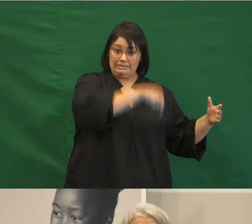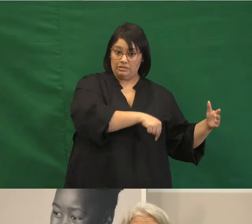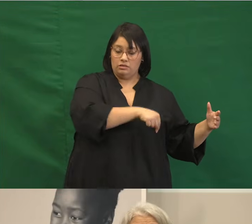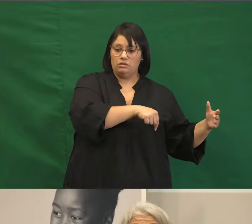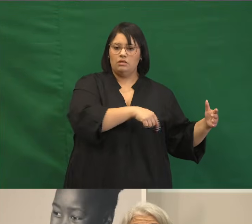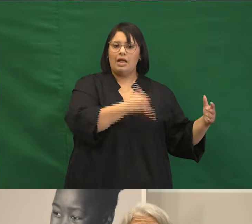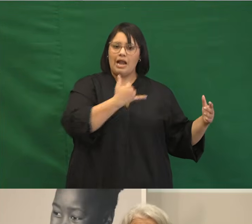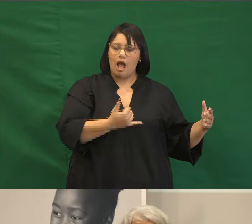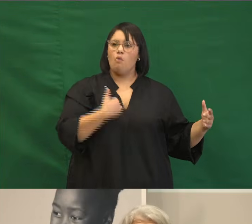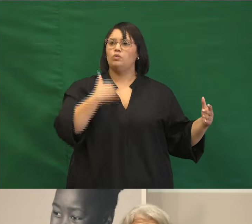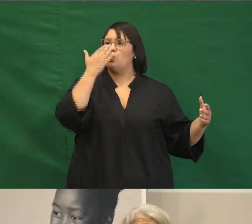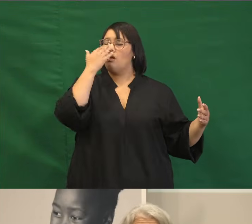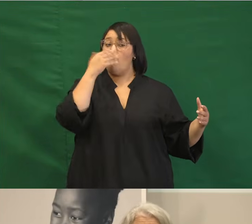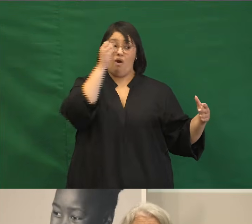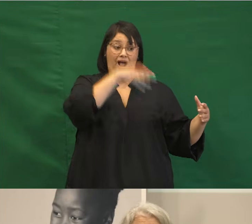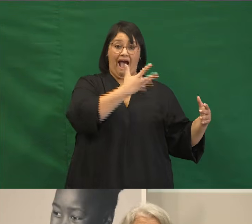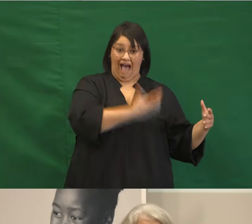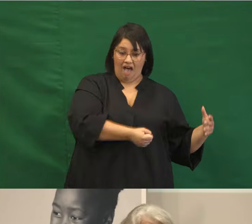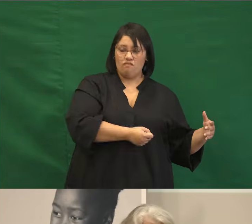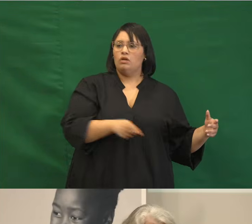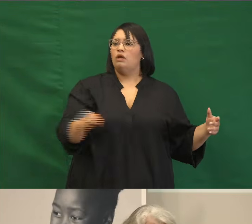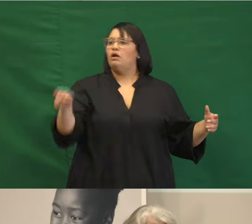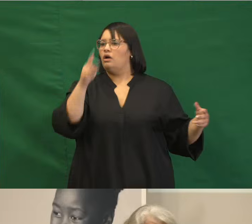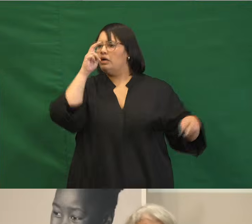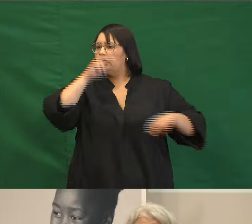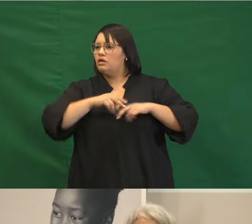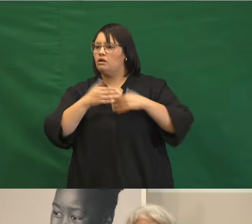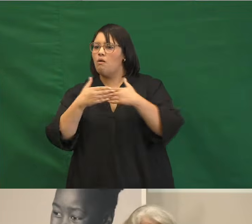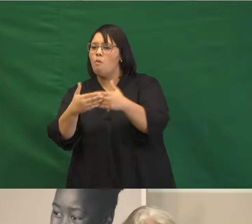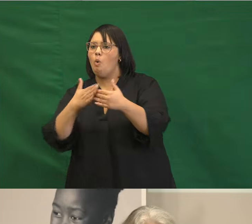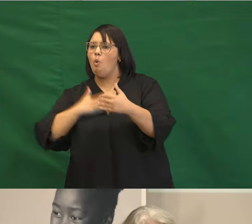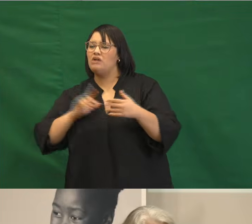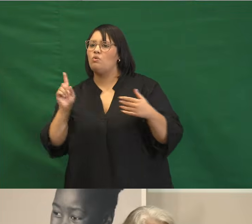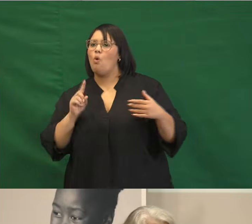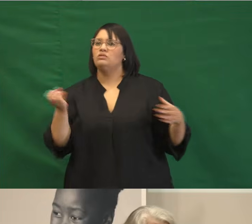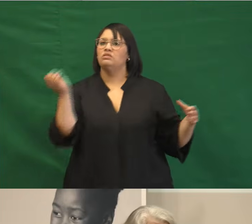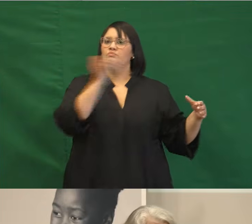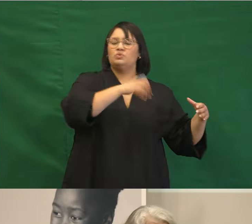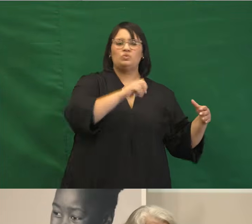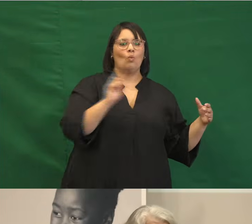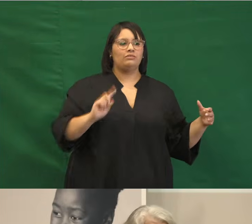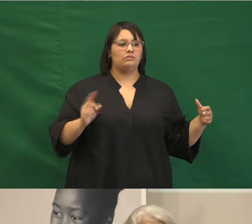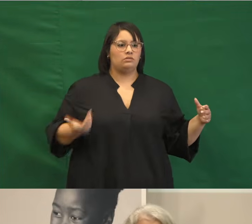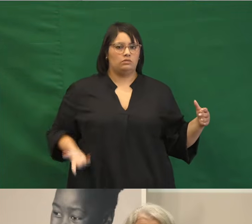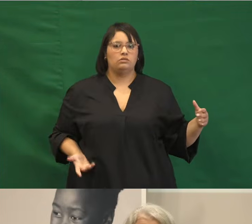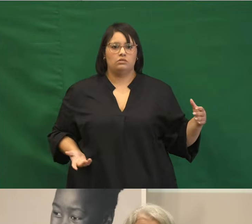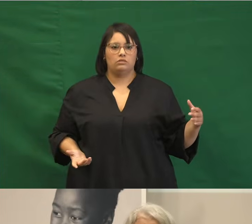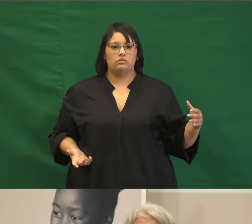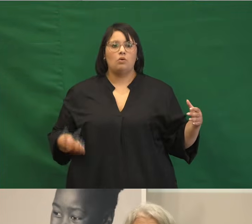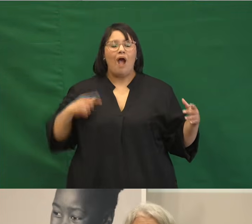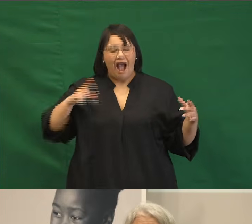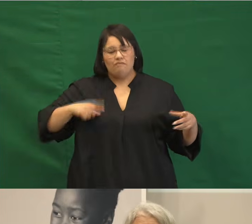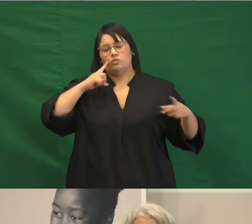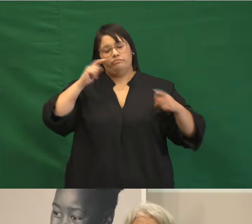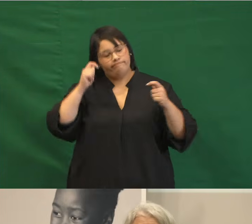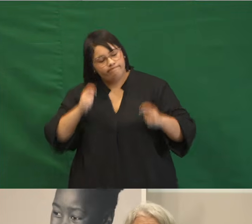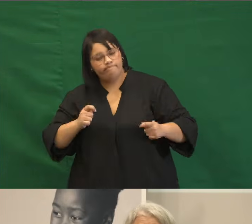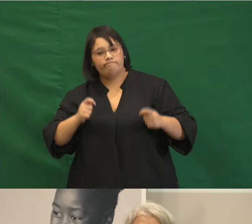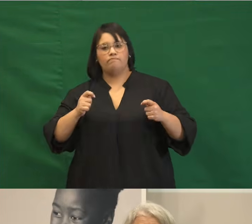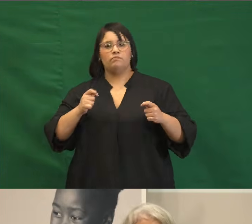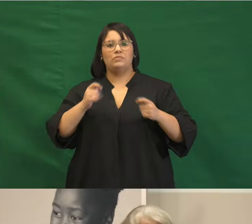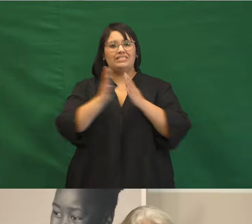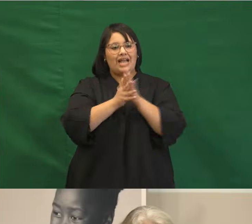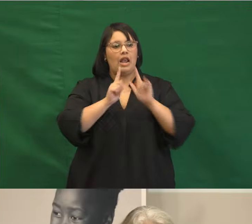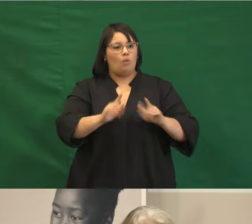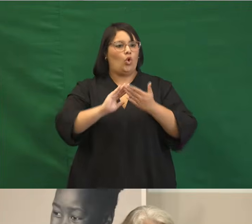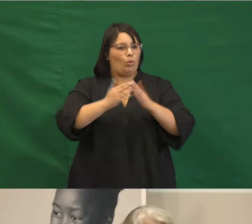people want to have in such a sign bank. And so we want to acknowledge, of course, the sign